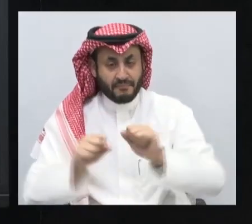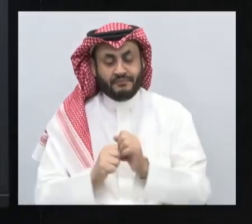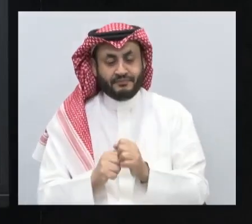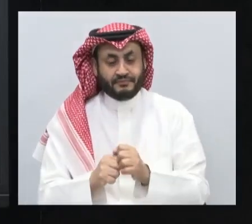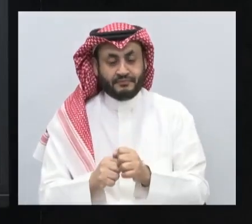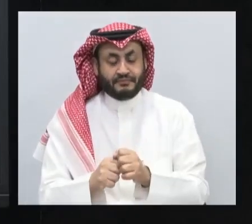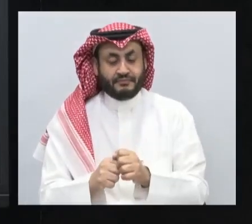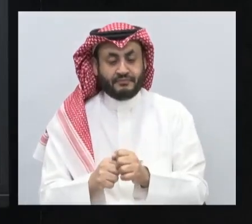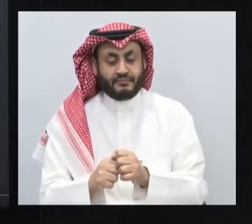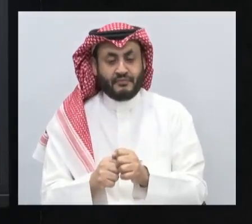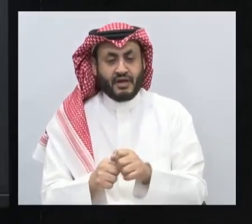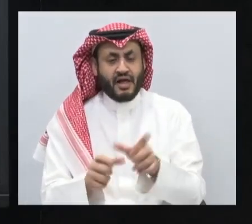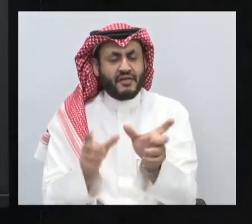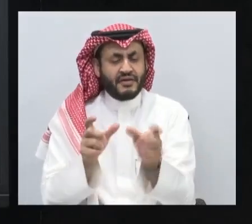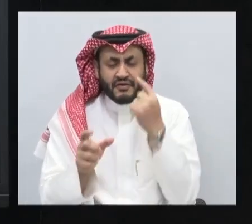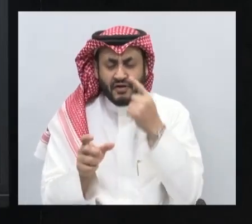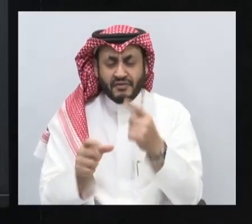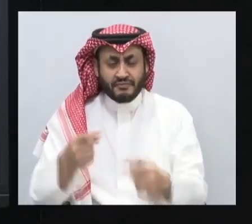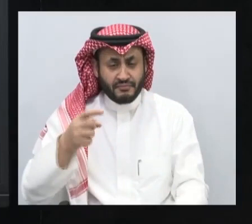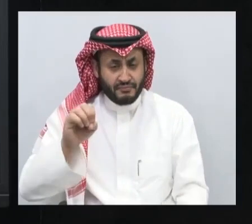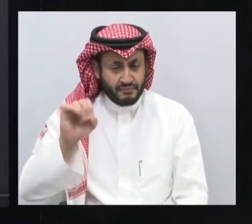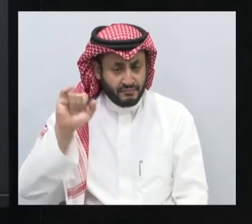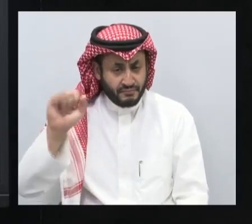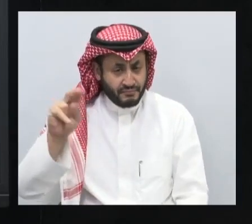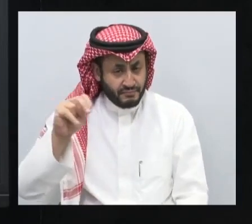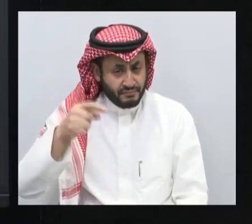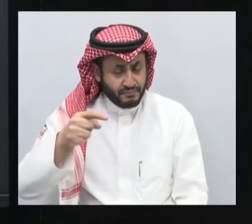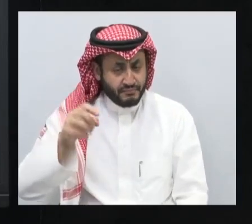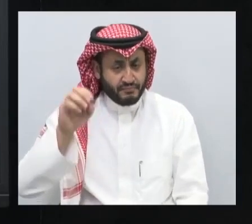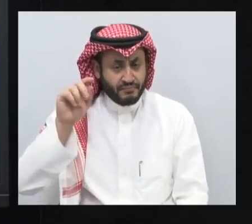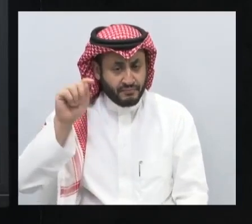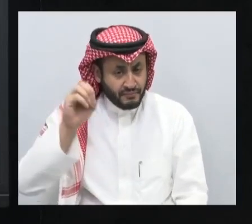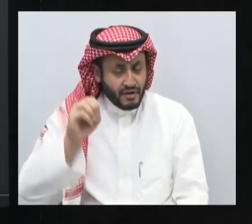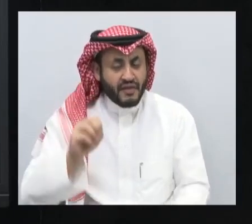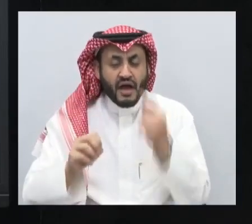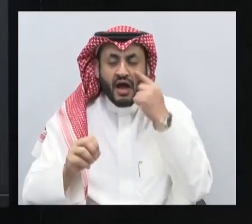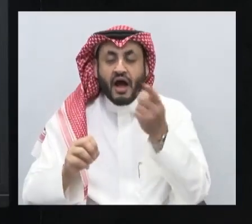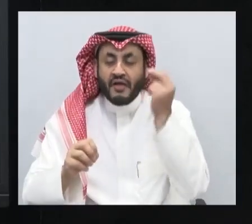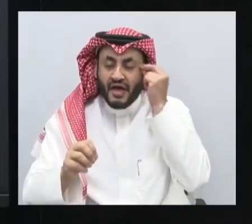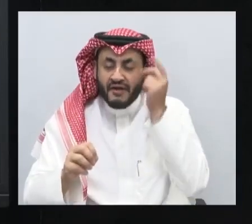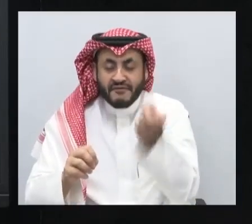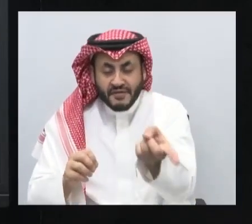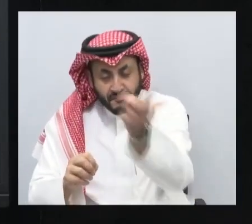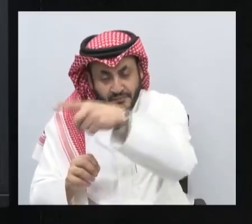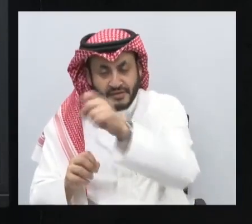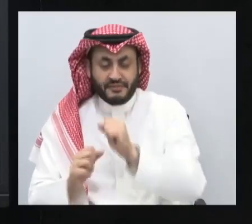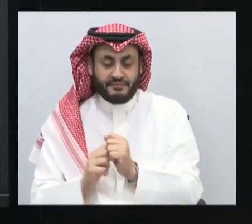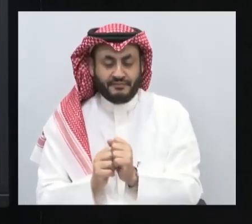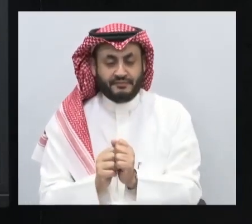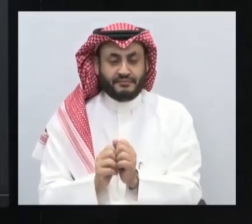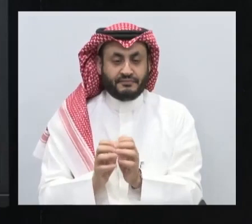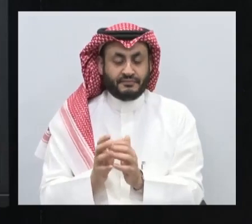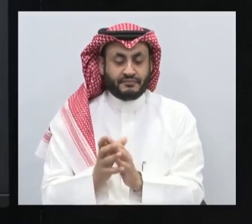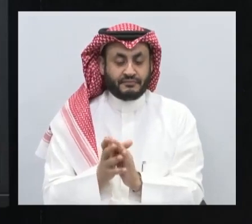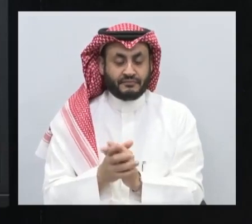future, but go is the best form of the action that you move from one place to another. I'm going to go to